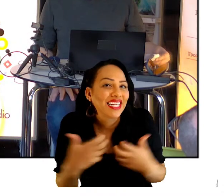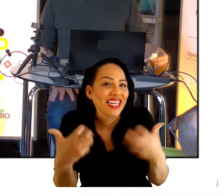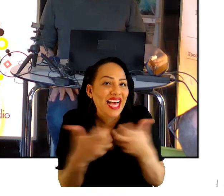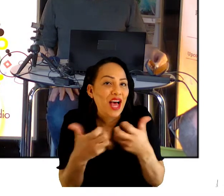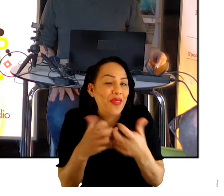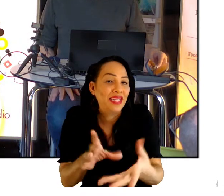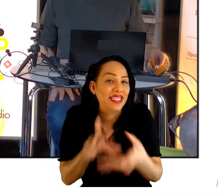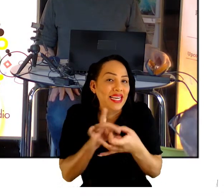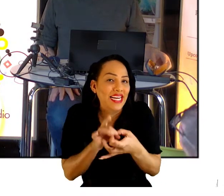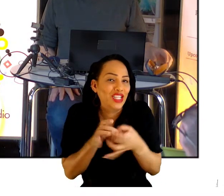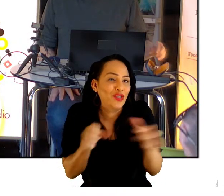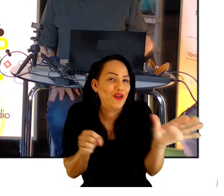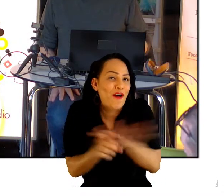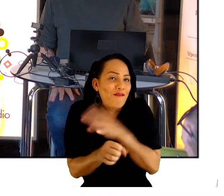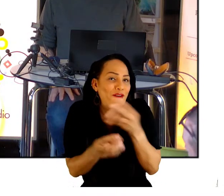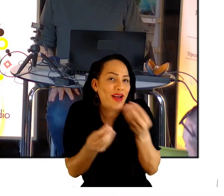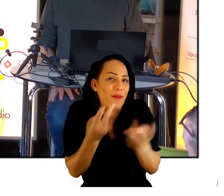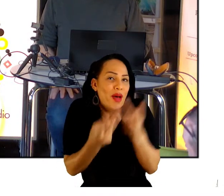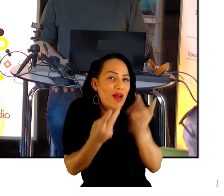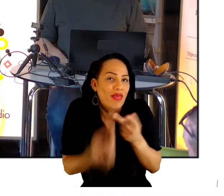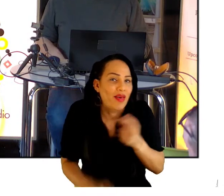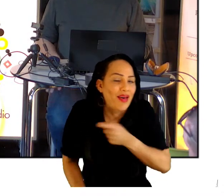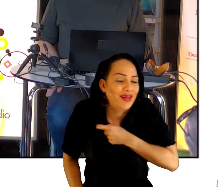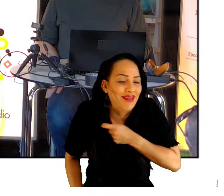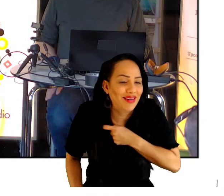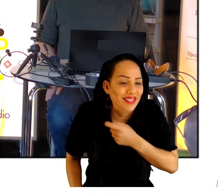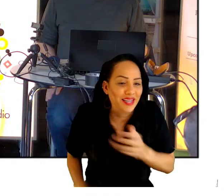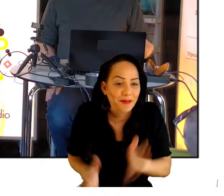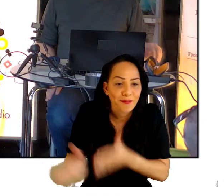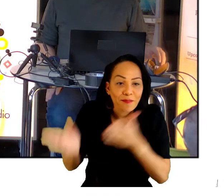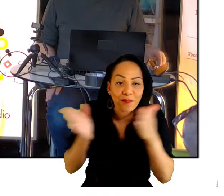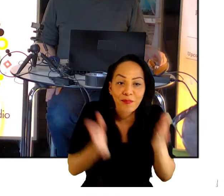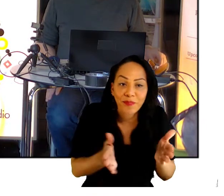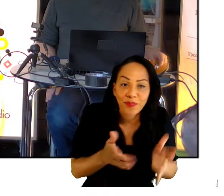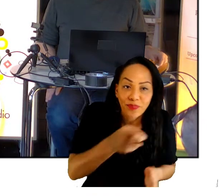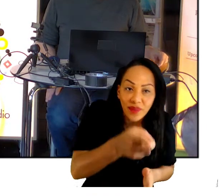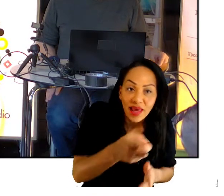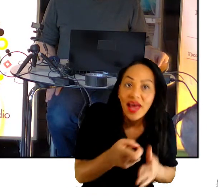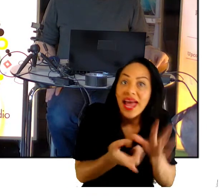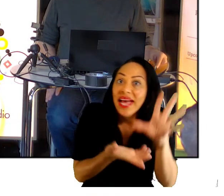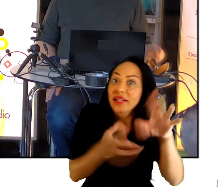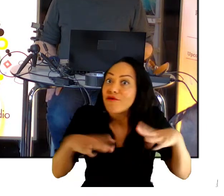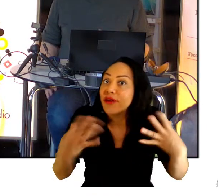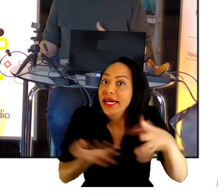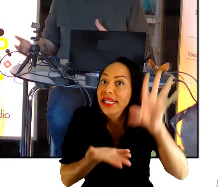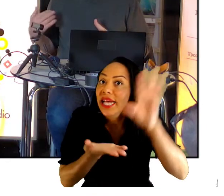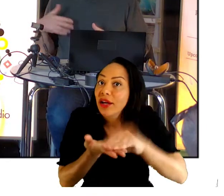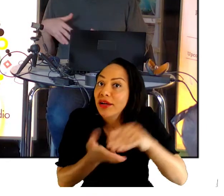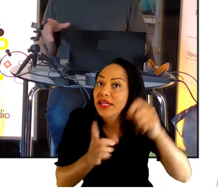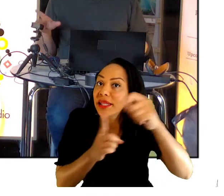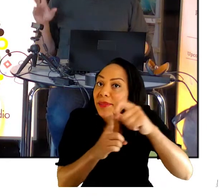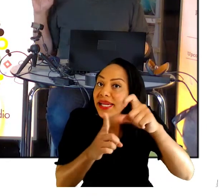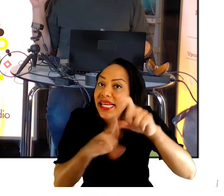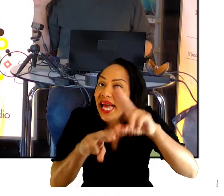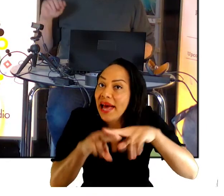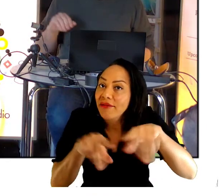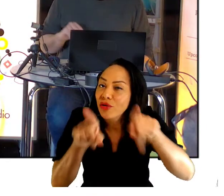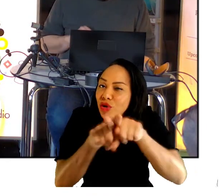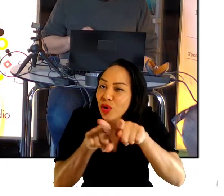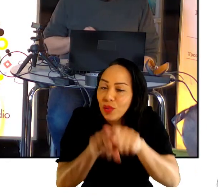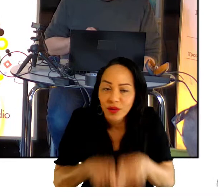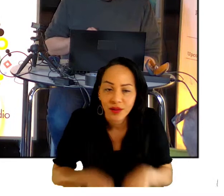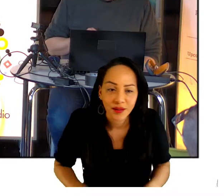sheet. Yeah, it's a freely downloadable PDF. So I've always been fascinated. I'm going